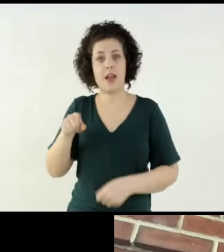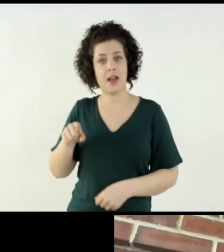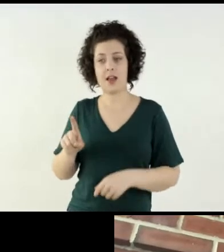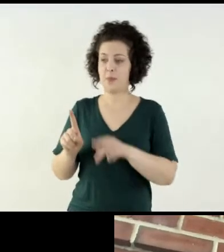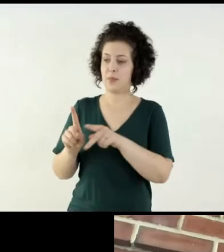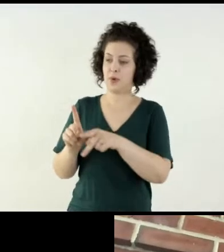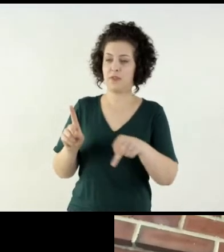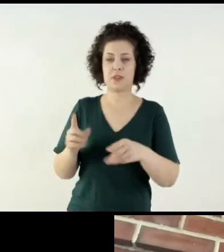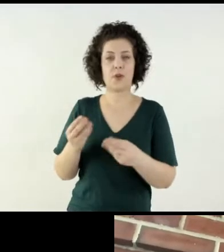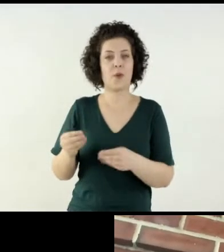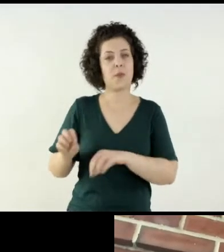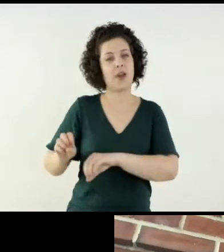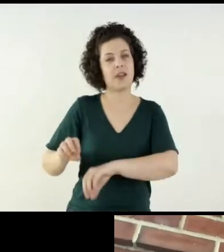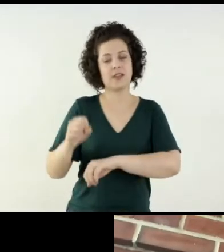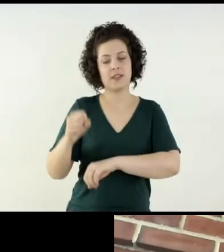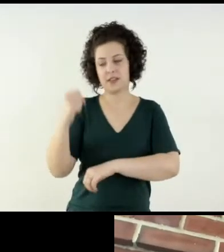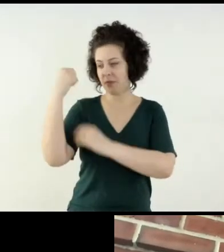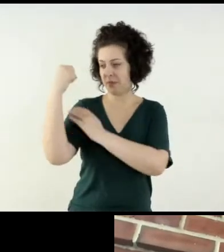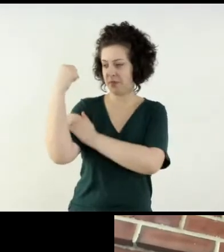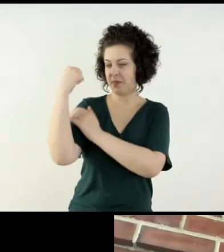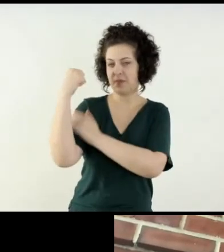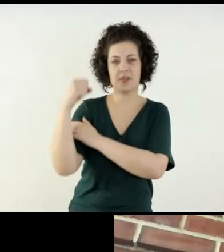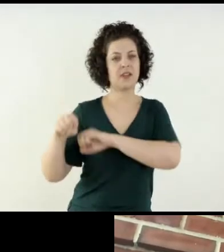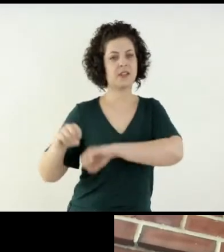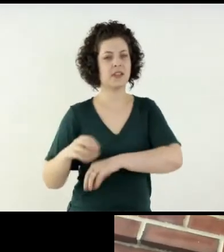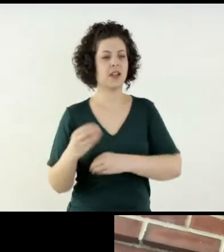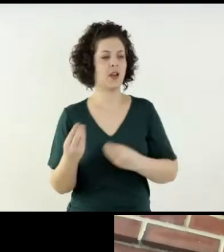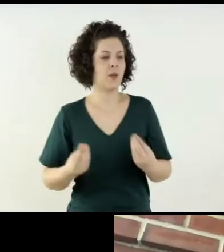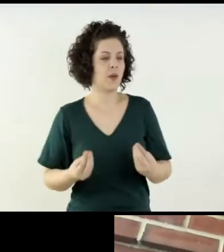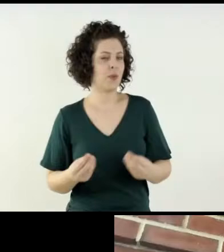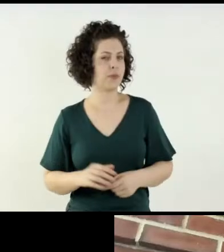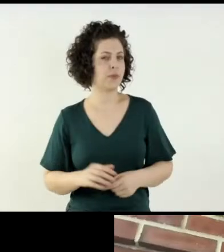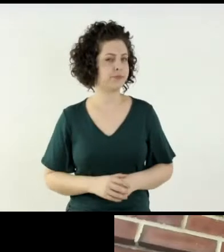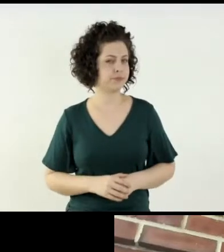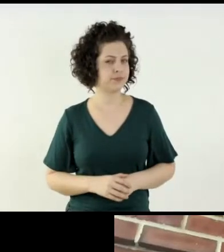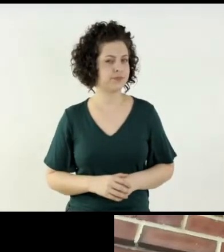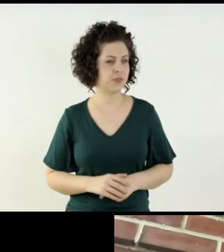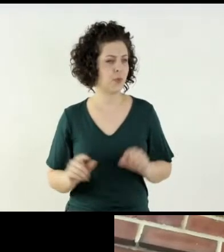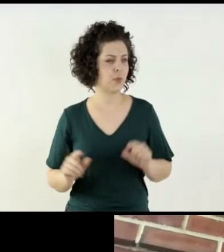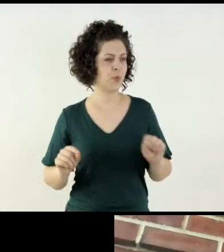You know, with what feminism do you identify with?